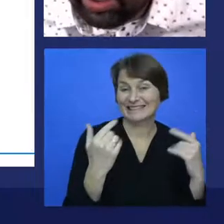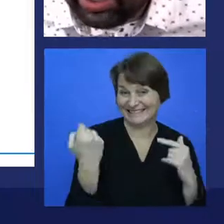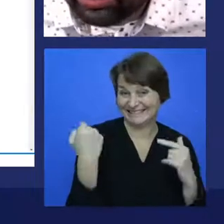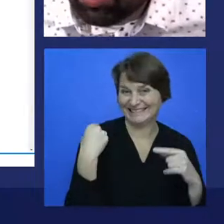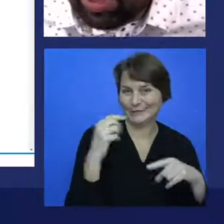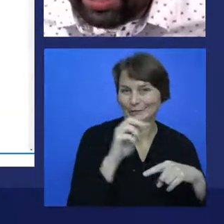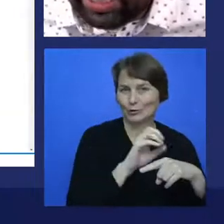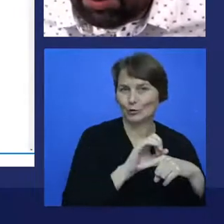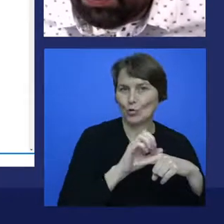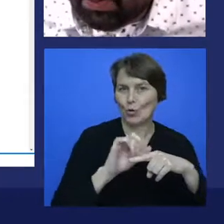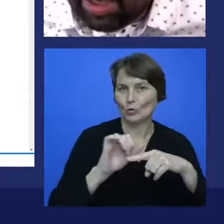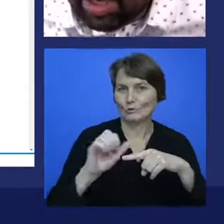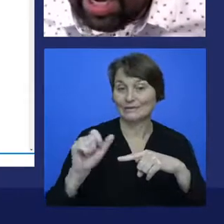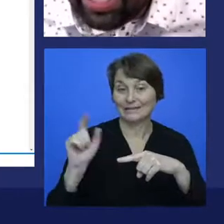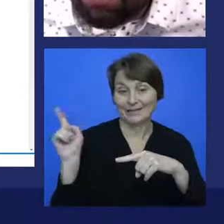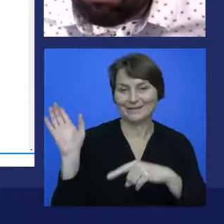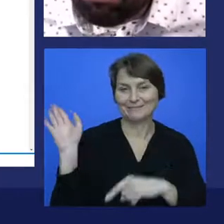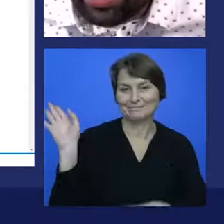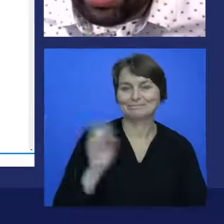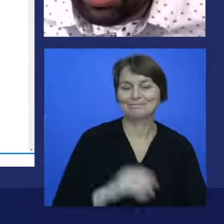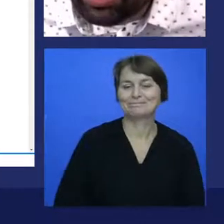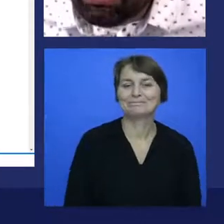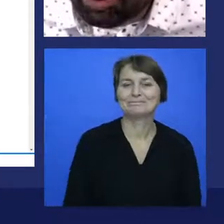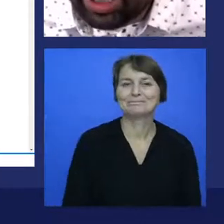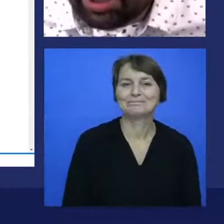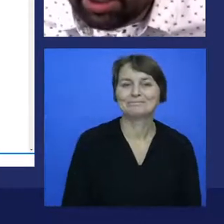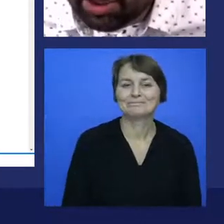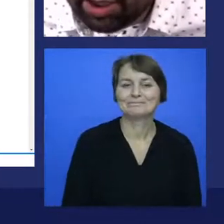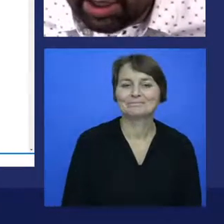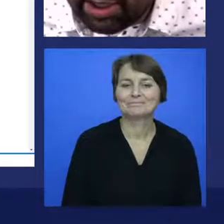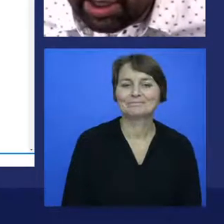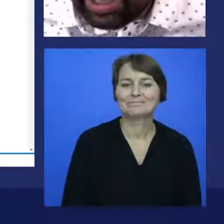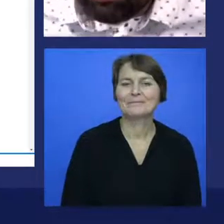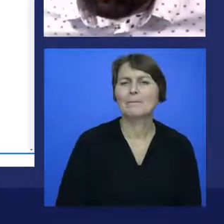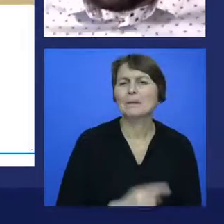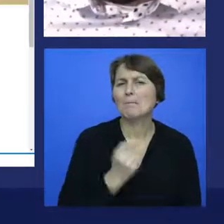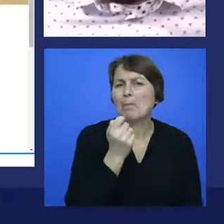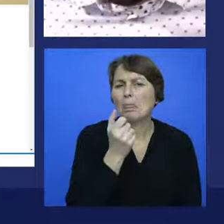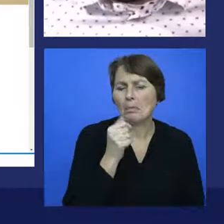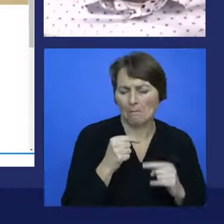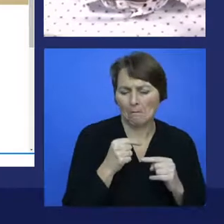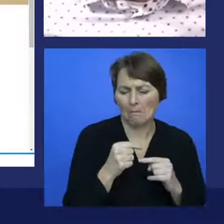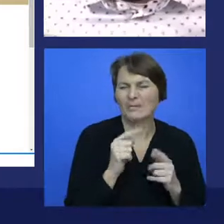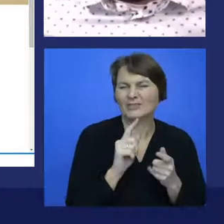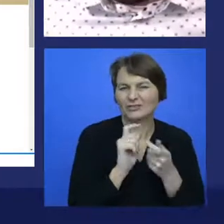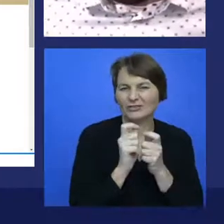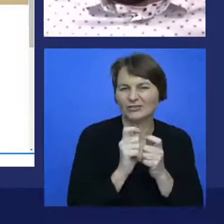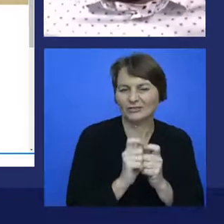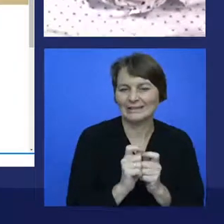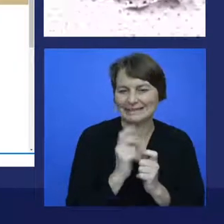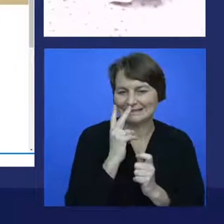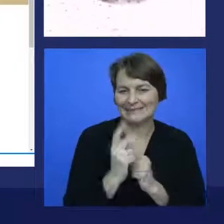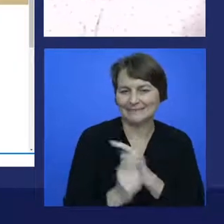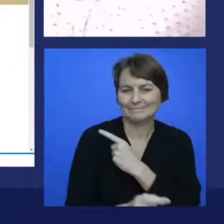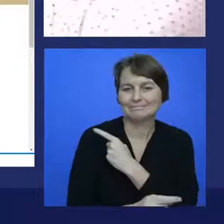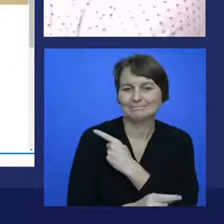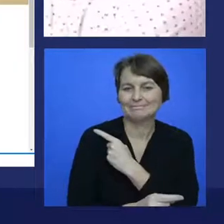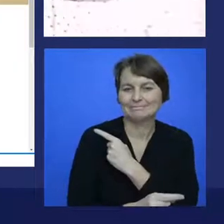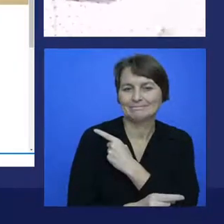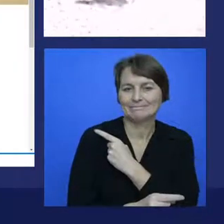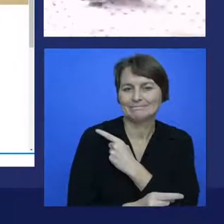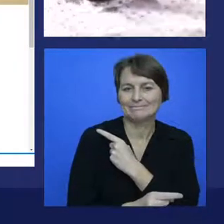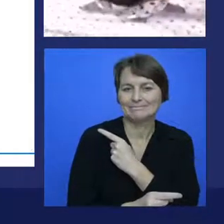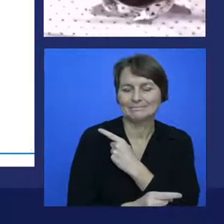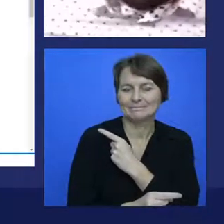you is right here, right? I am making some changes. So you can see on the dev branch, I'm trying to organize things a little bit